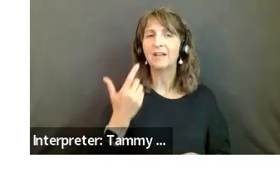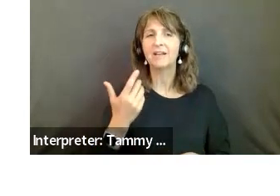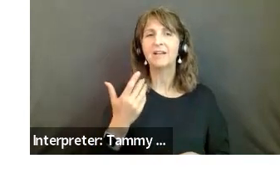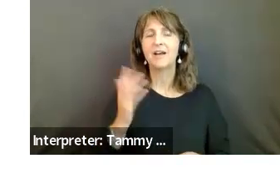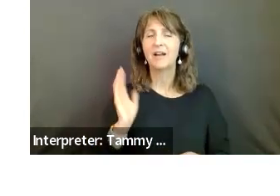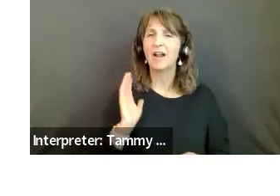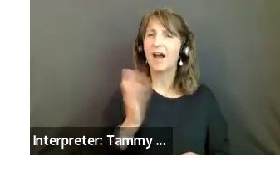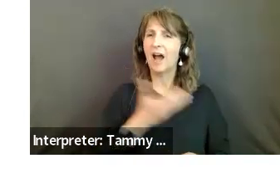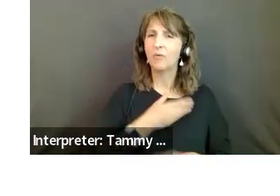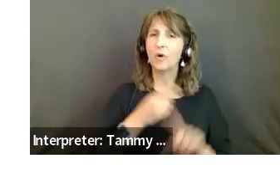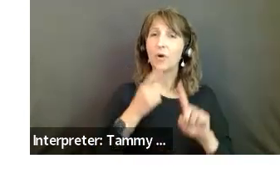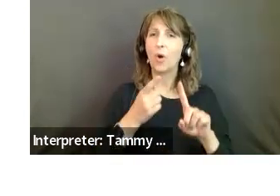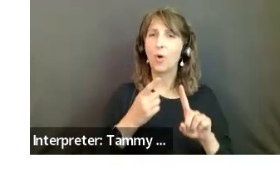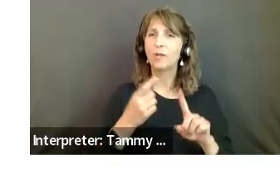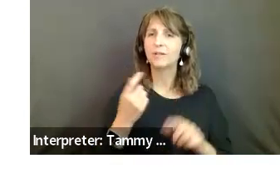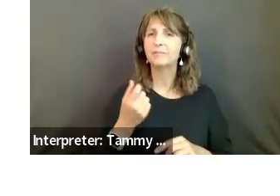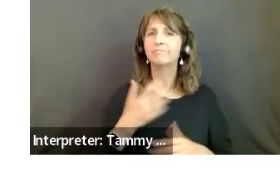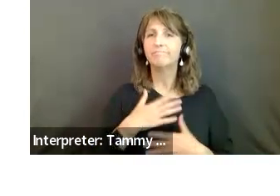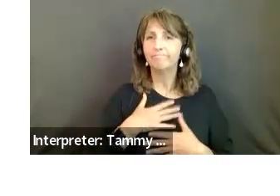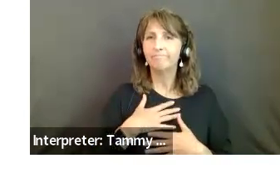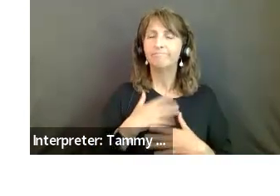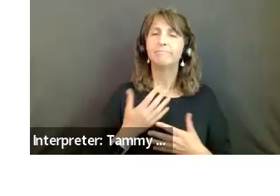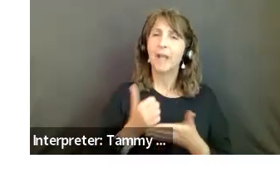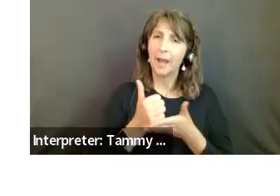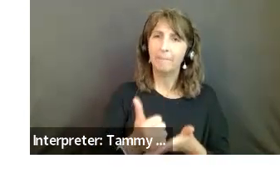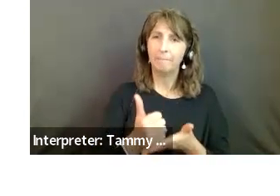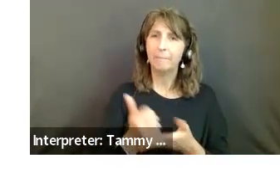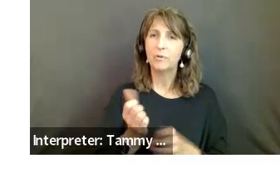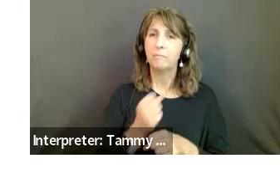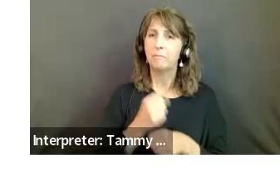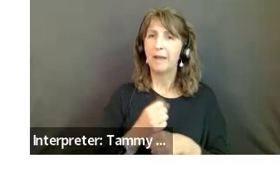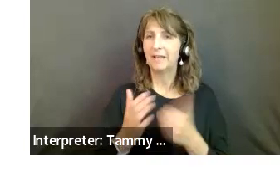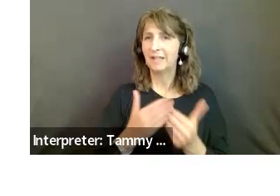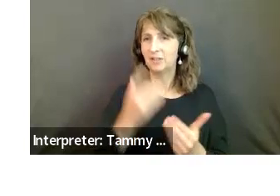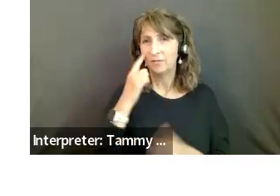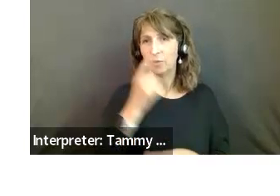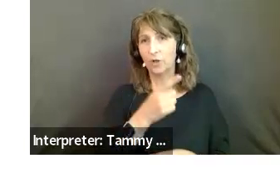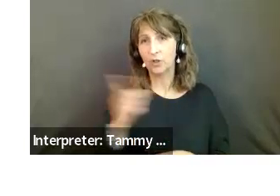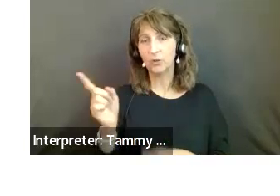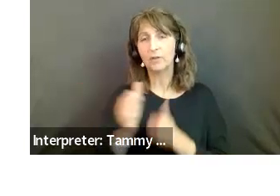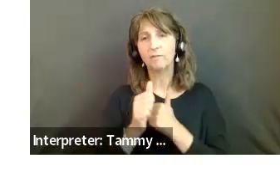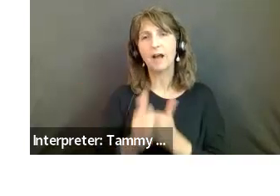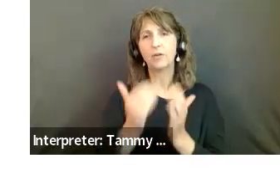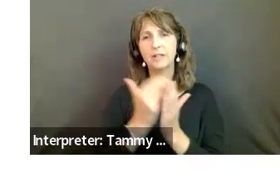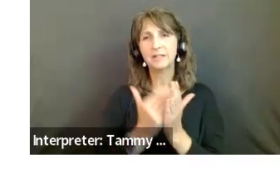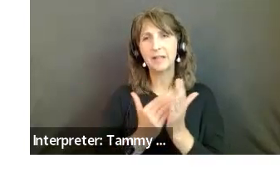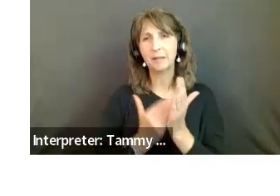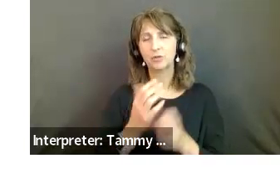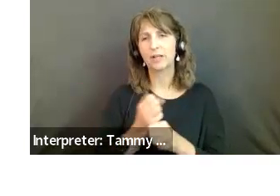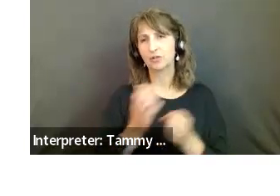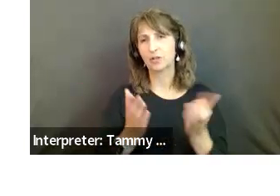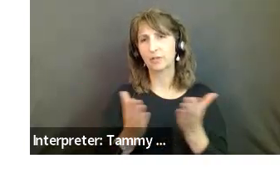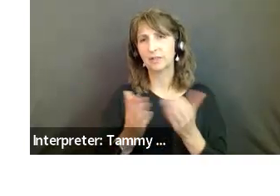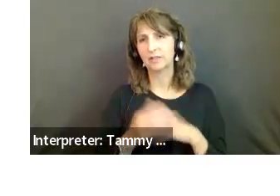we're trying to make it practical and easy for you to follow the steps you need to get these services.